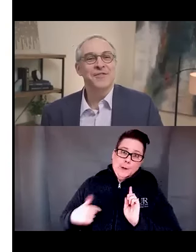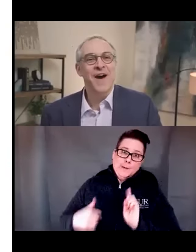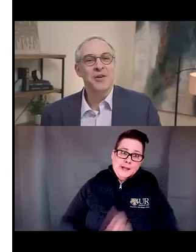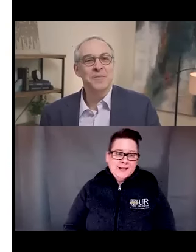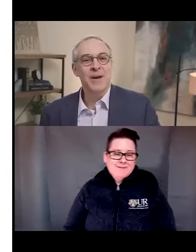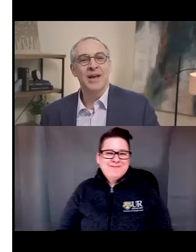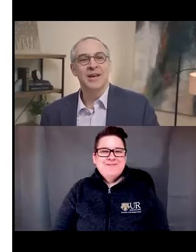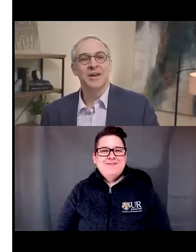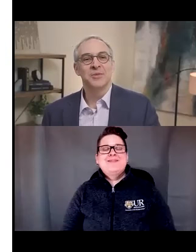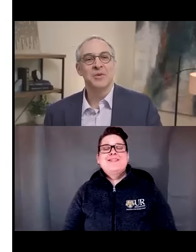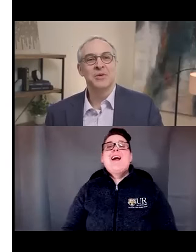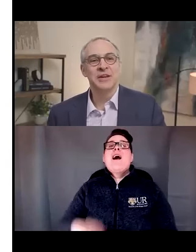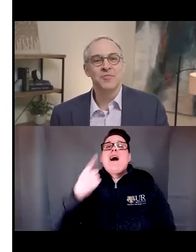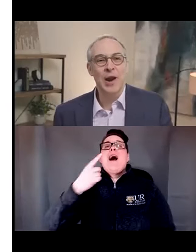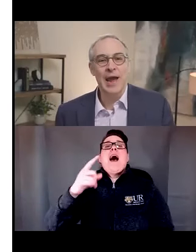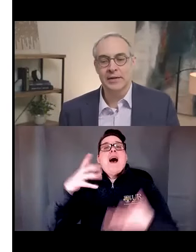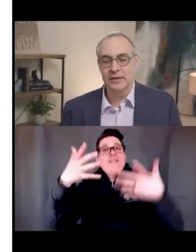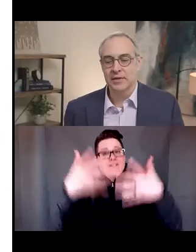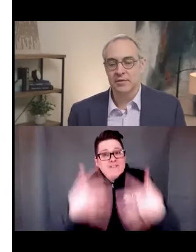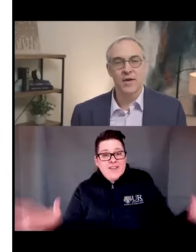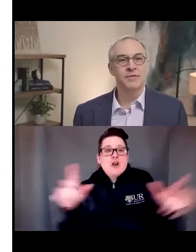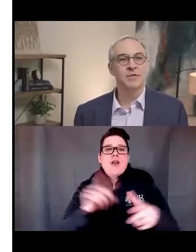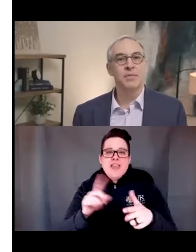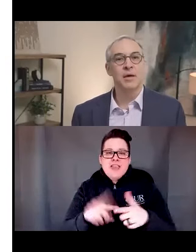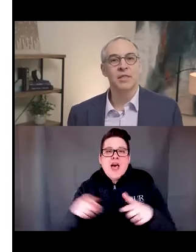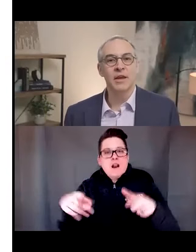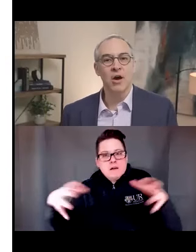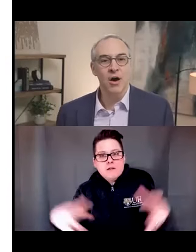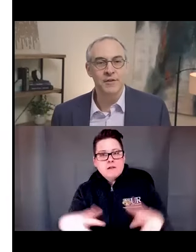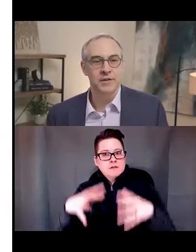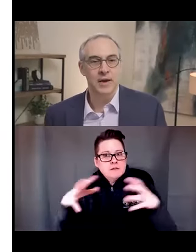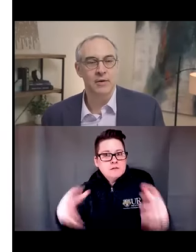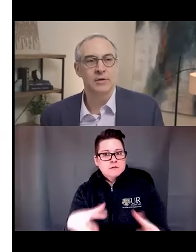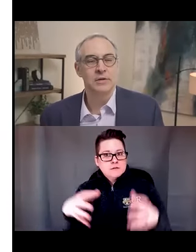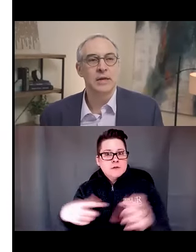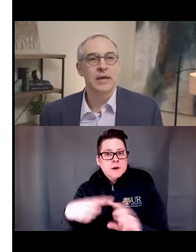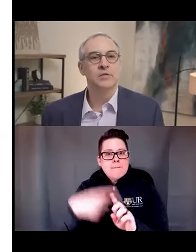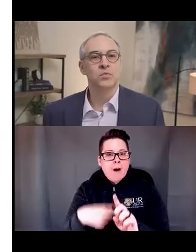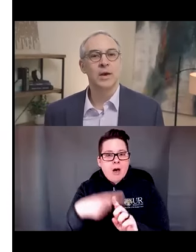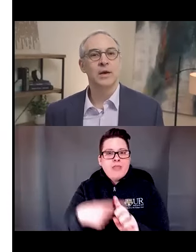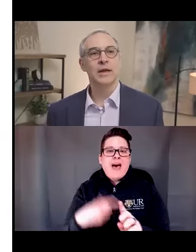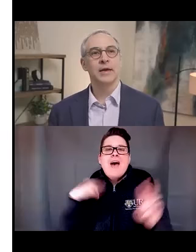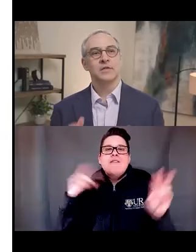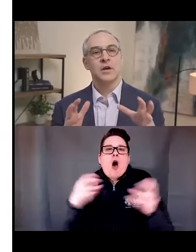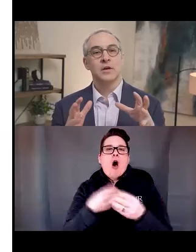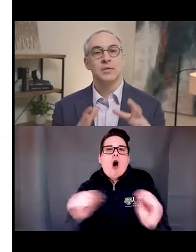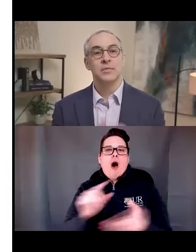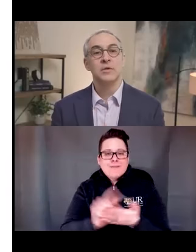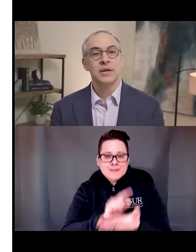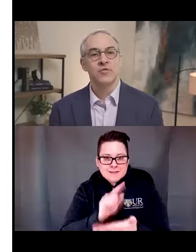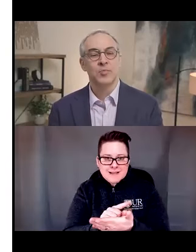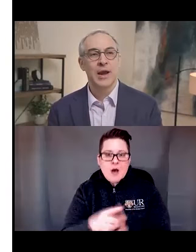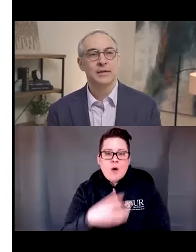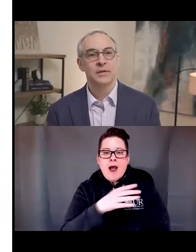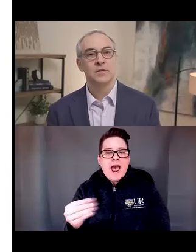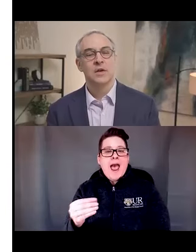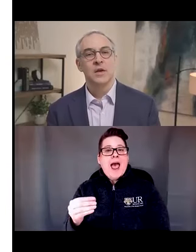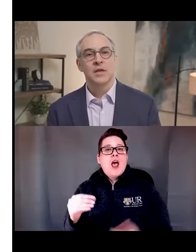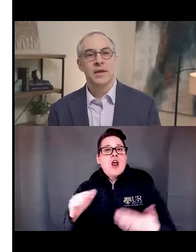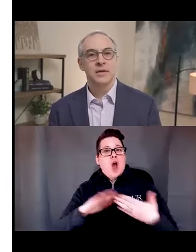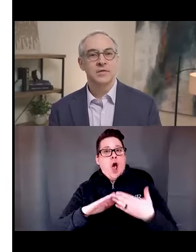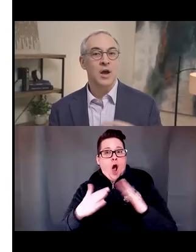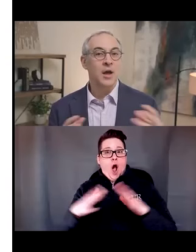That's followed by a community of practice that involves monthly office hours, as well as a community of